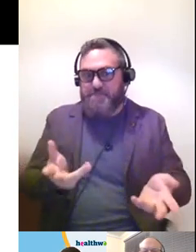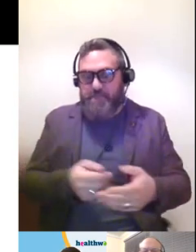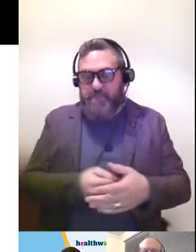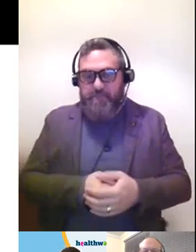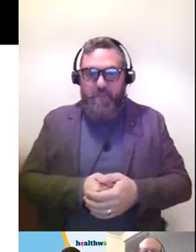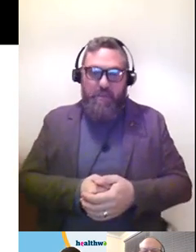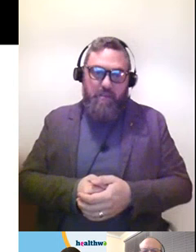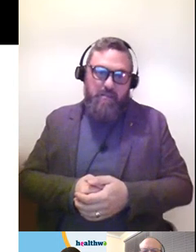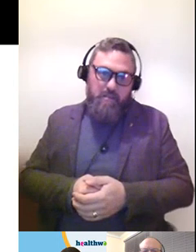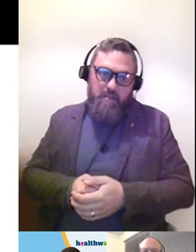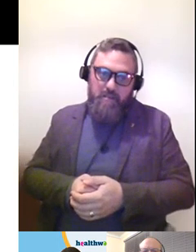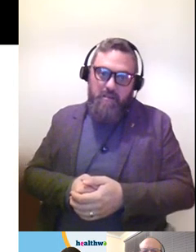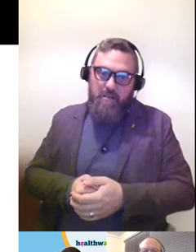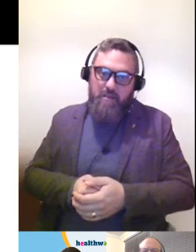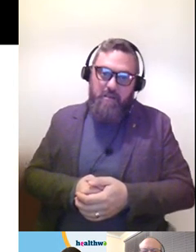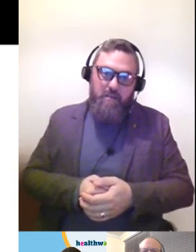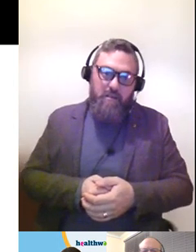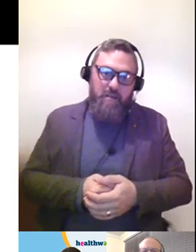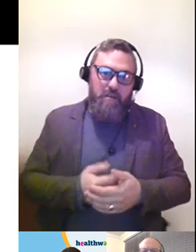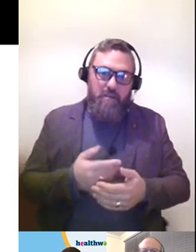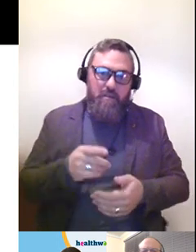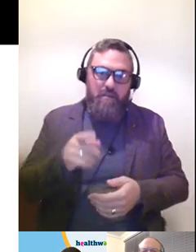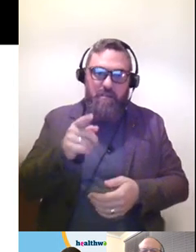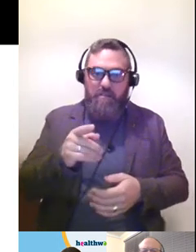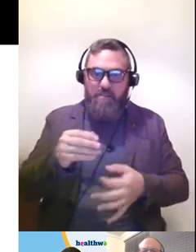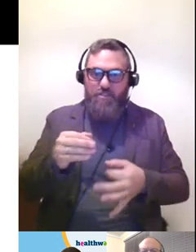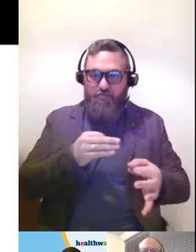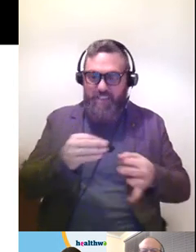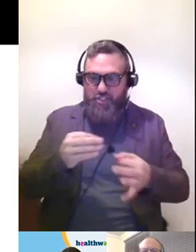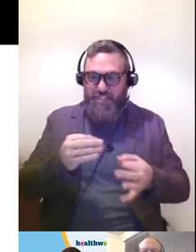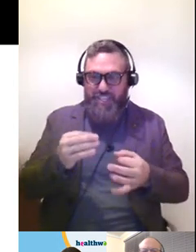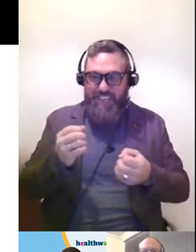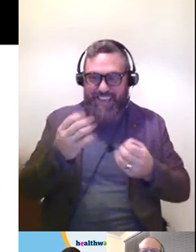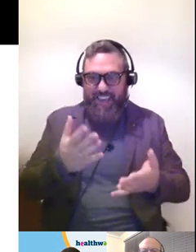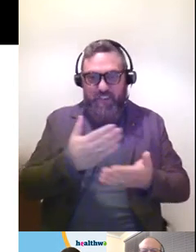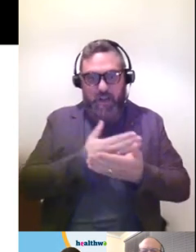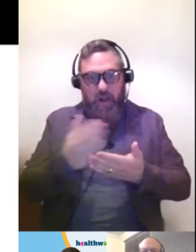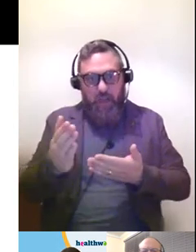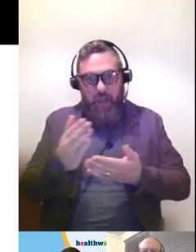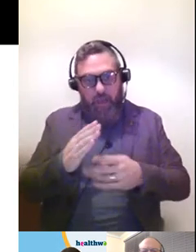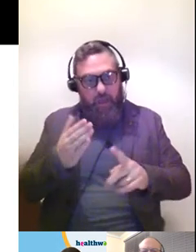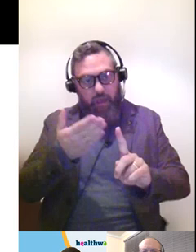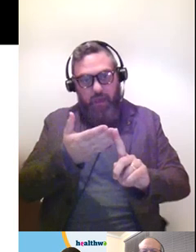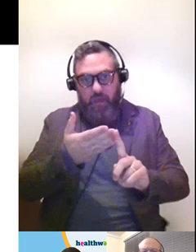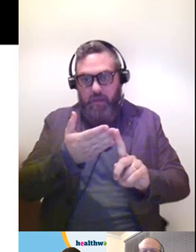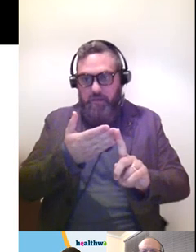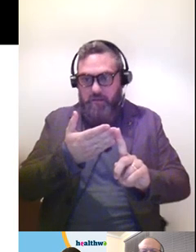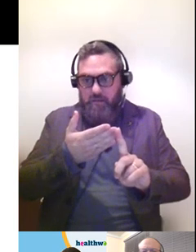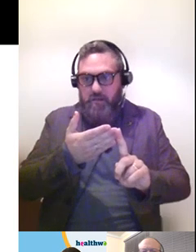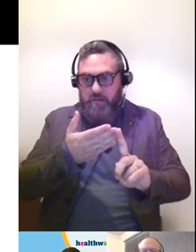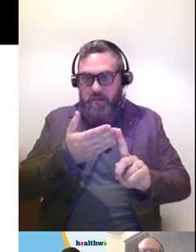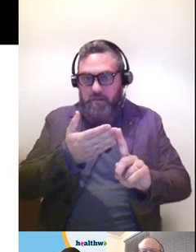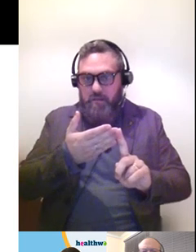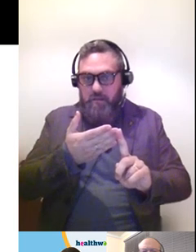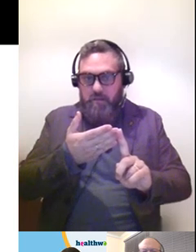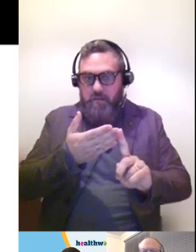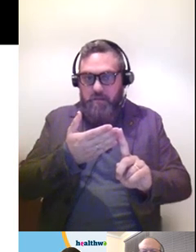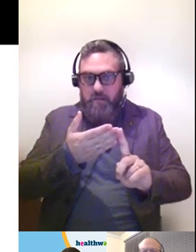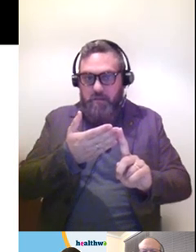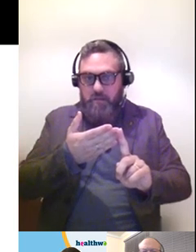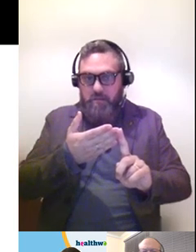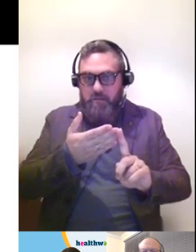that the strategy is itself setting a clear direction, is setting that direction, but is also trying